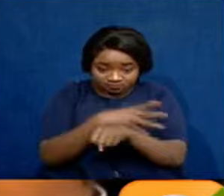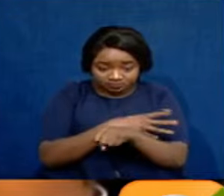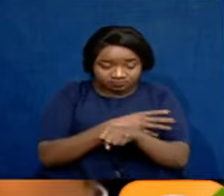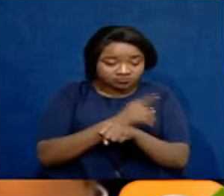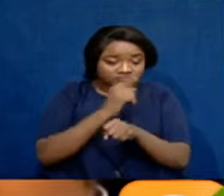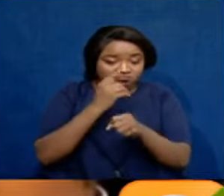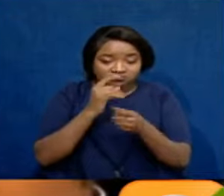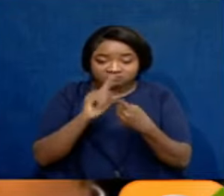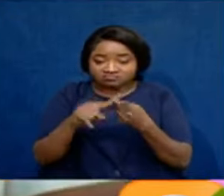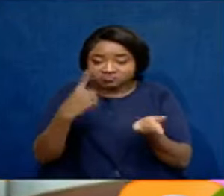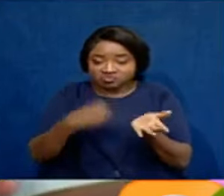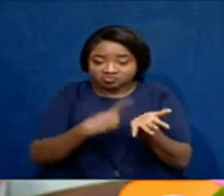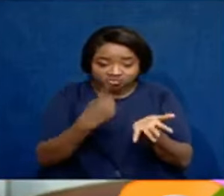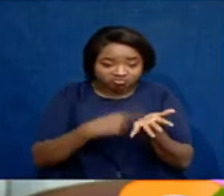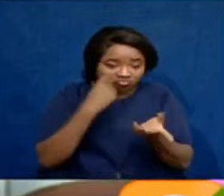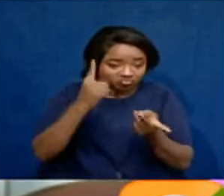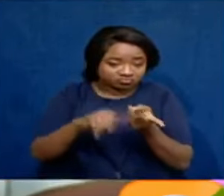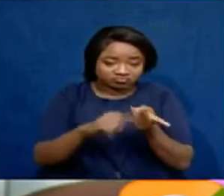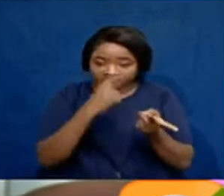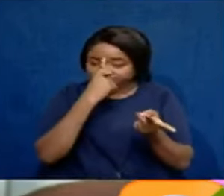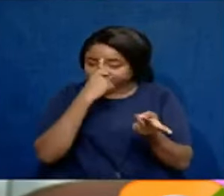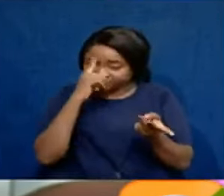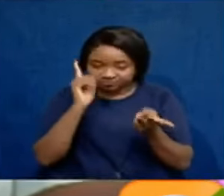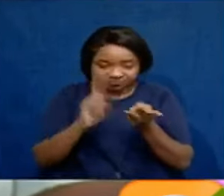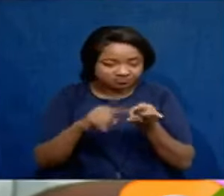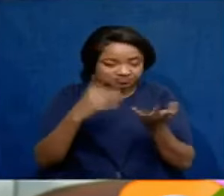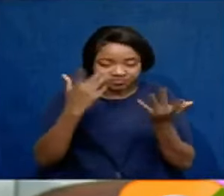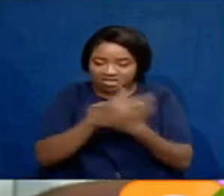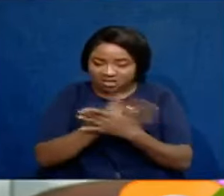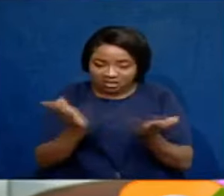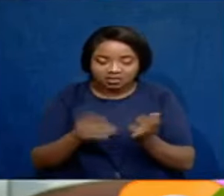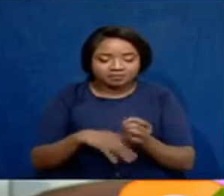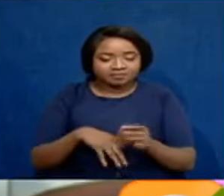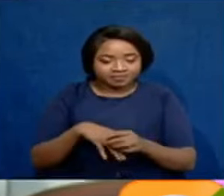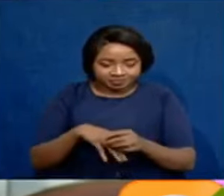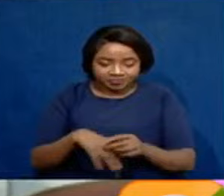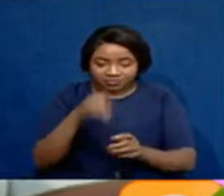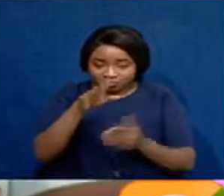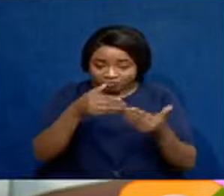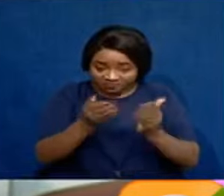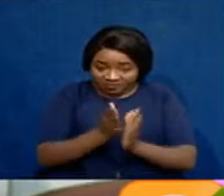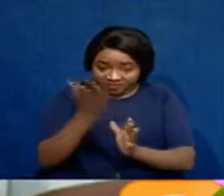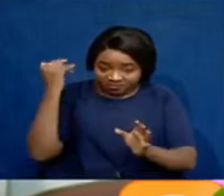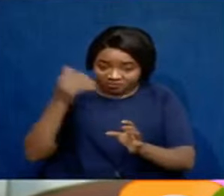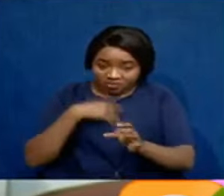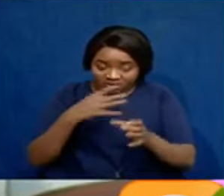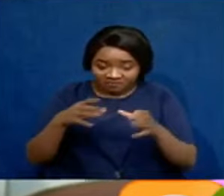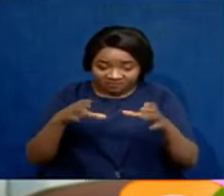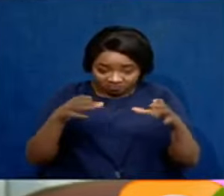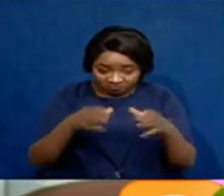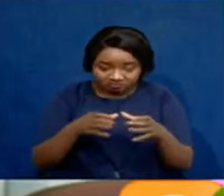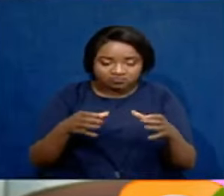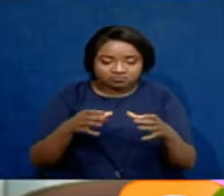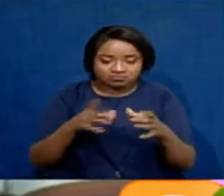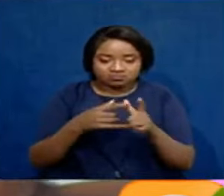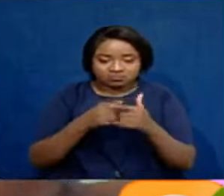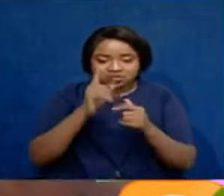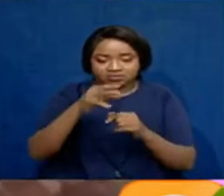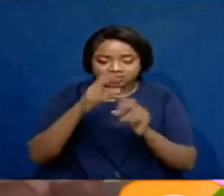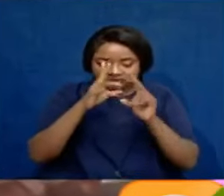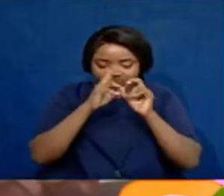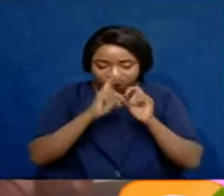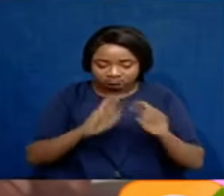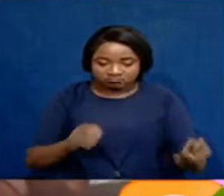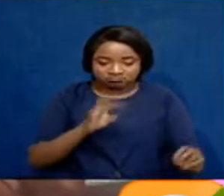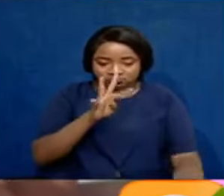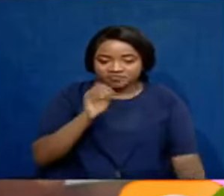whether you are Mzungu, whether you are Asian, then we bring forward your age of screening to around 40 years. So in